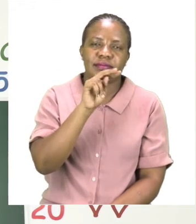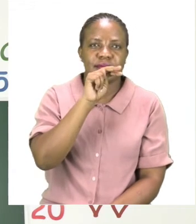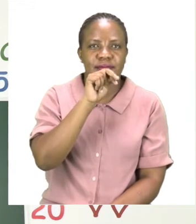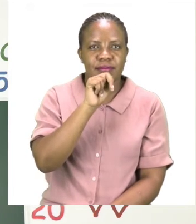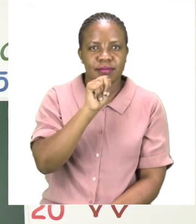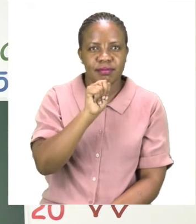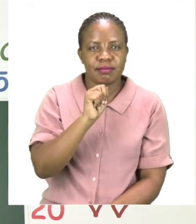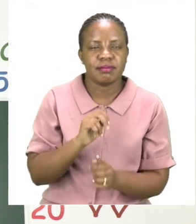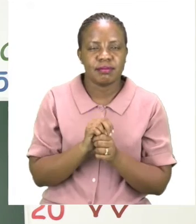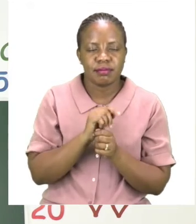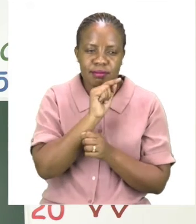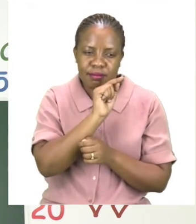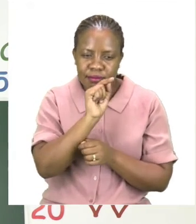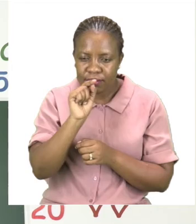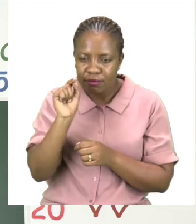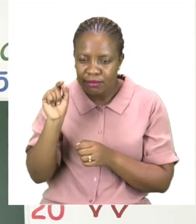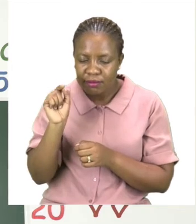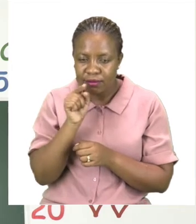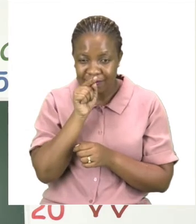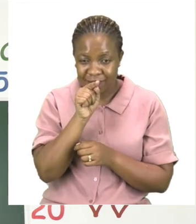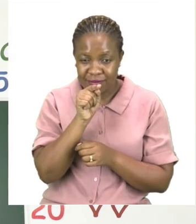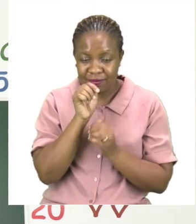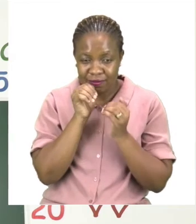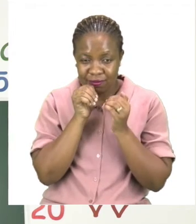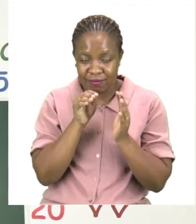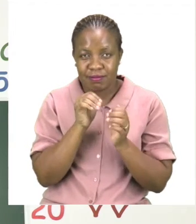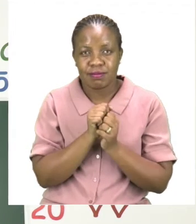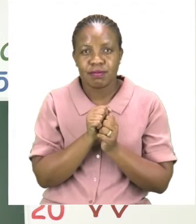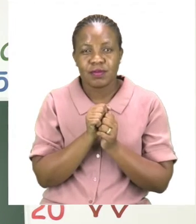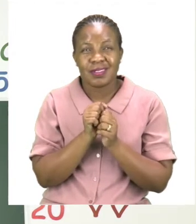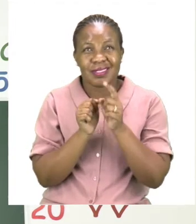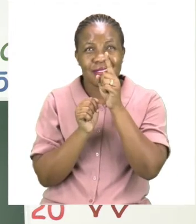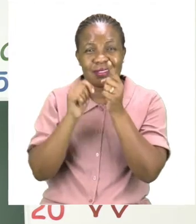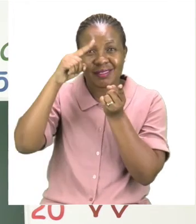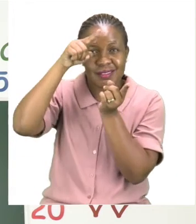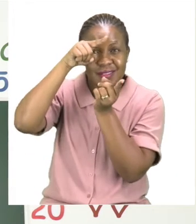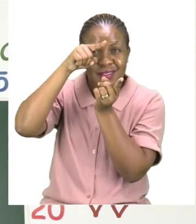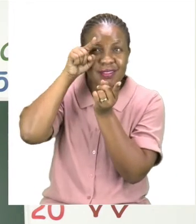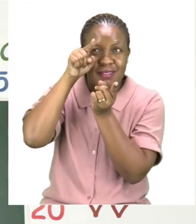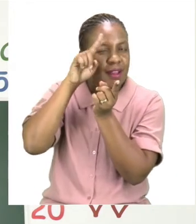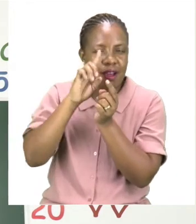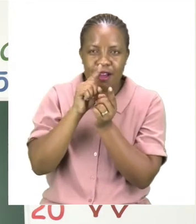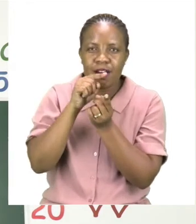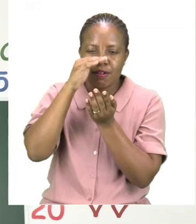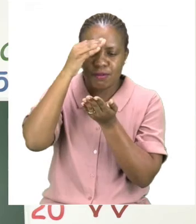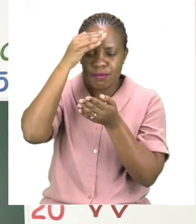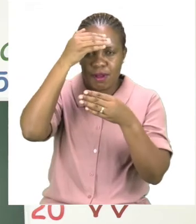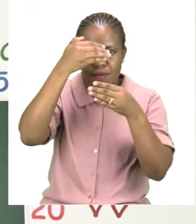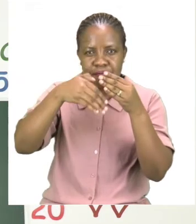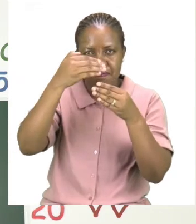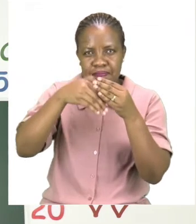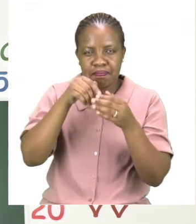from the dotted line. Now it's not going to touch the top, but both of its feet are touching the